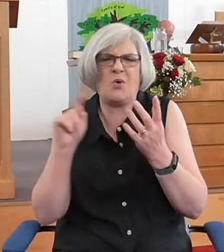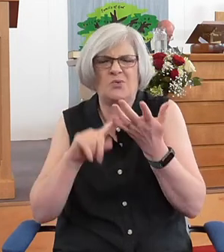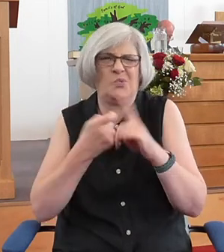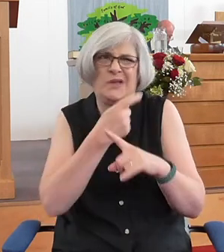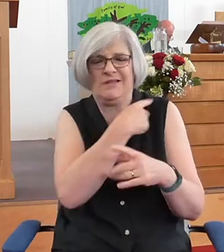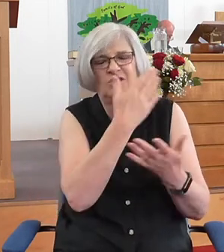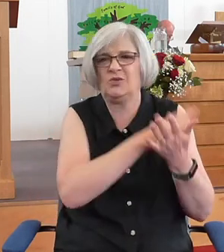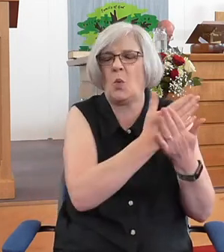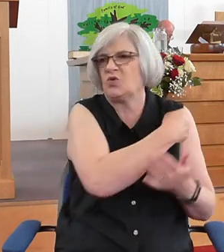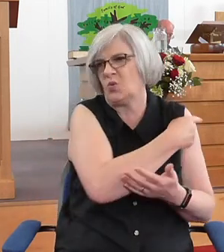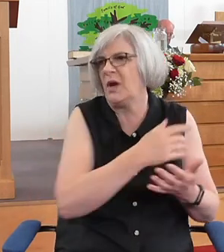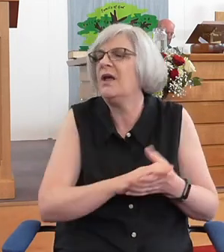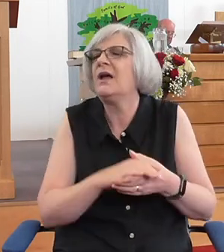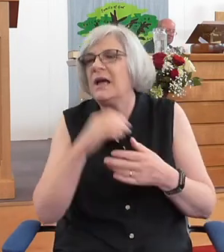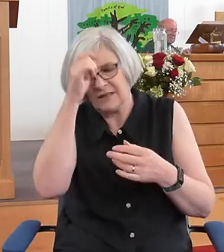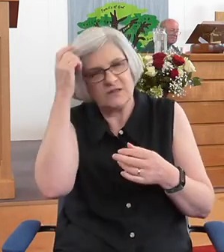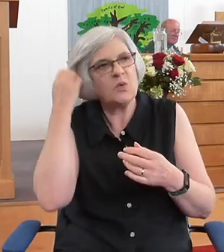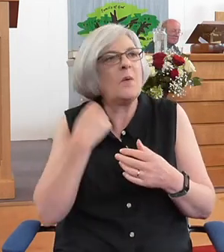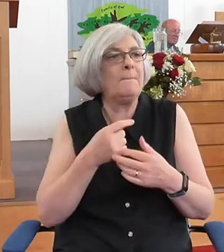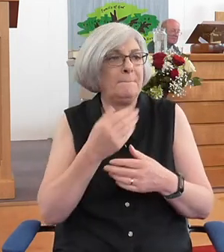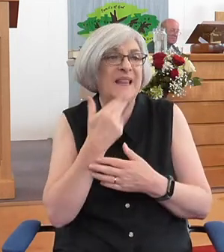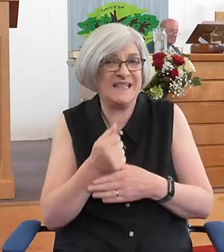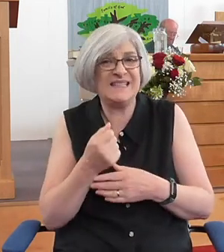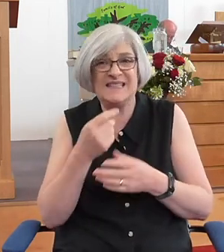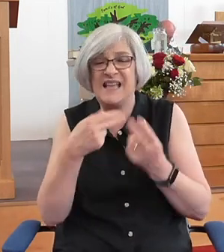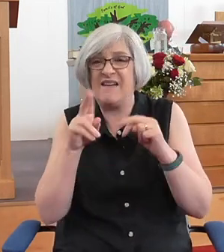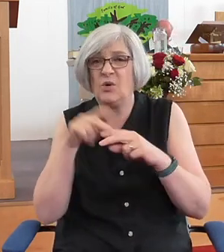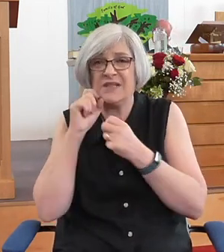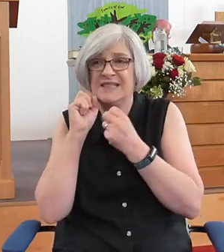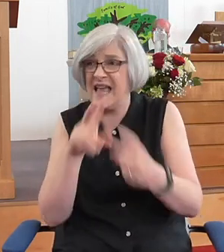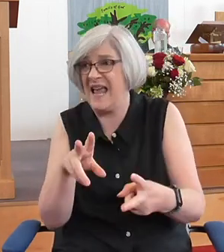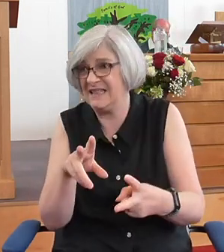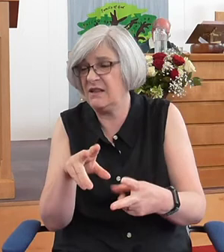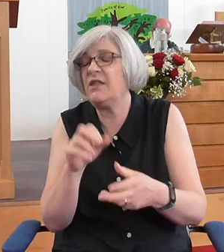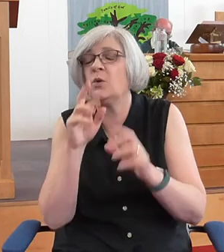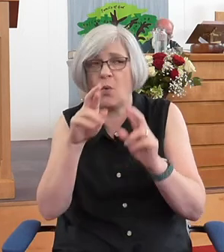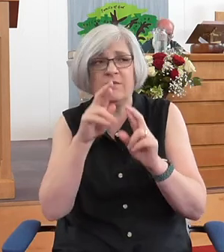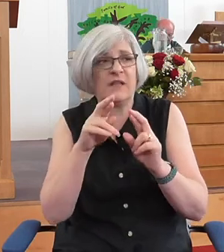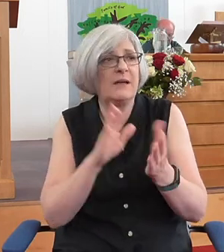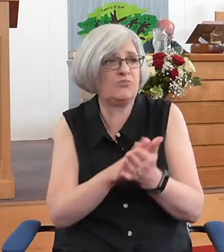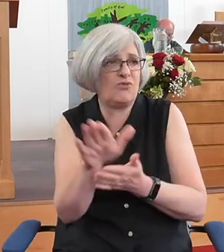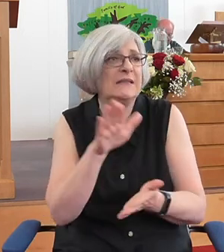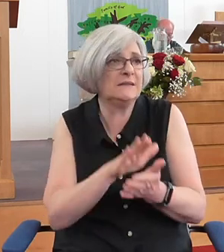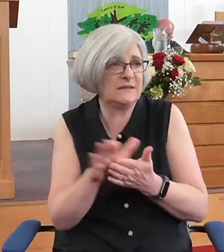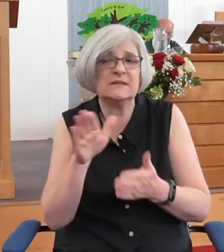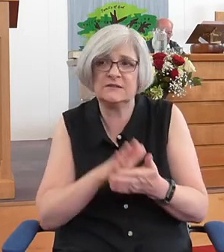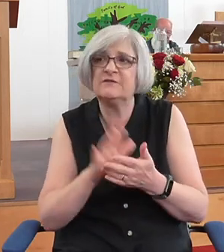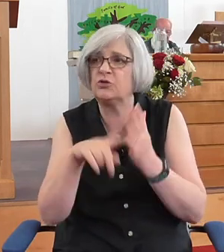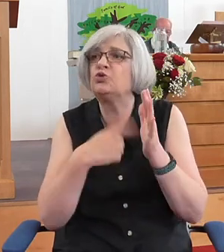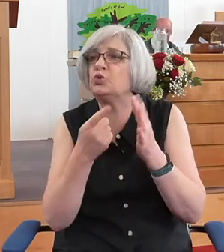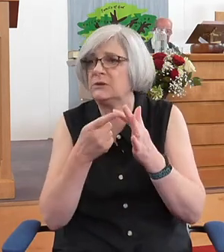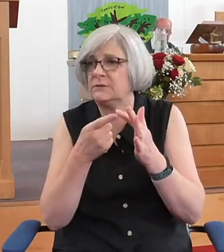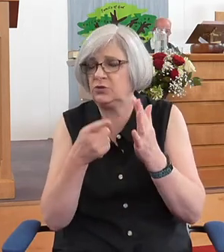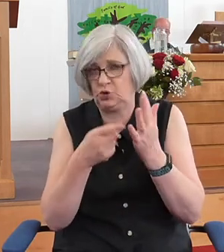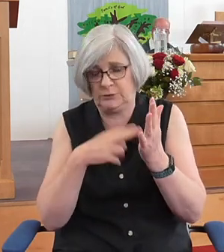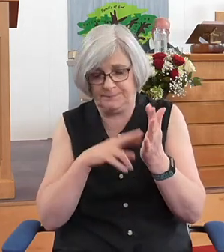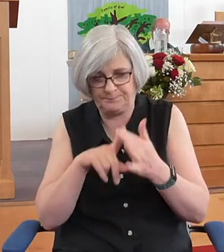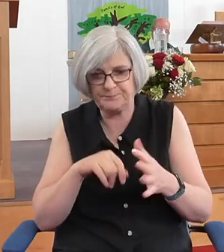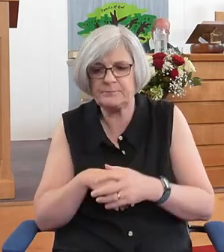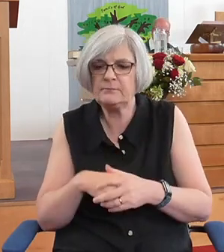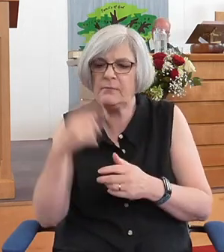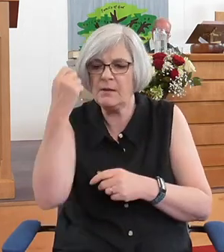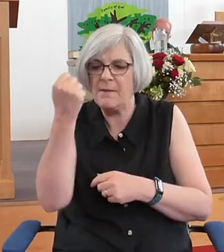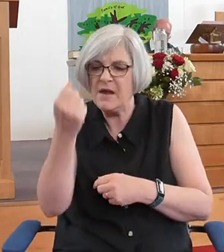week, please, and it will still, you know, they'll be able to print the Clarion for June. A reminder about the